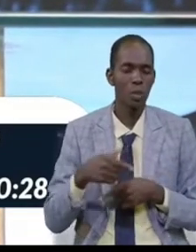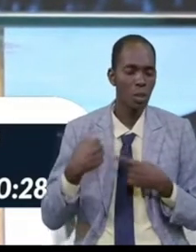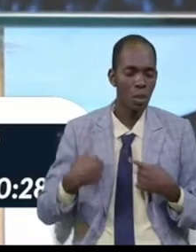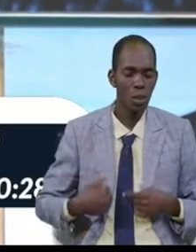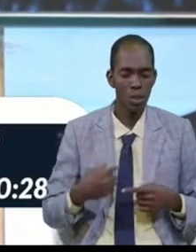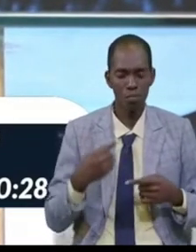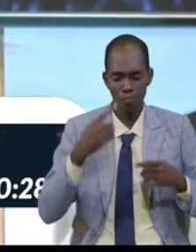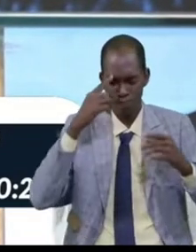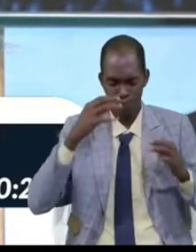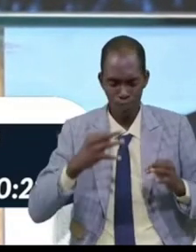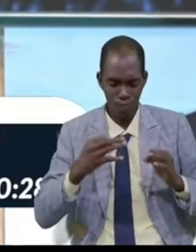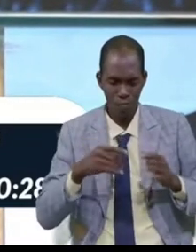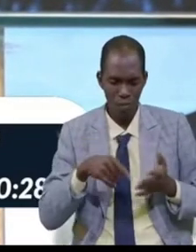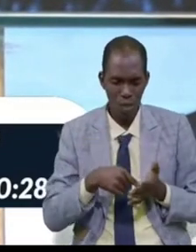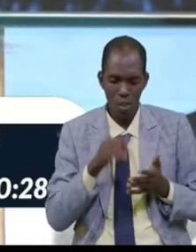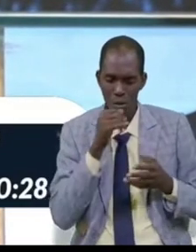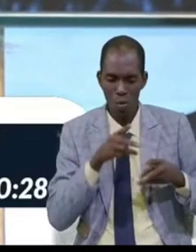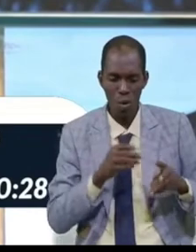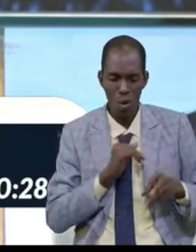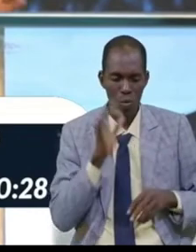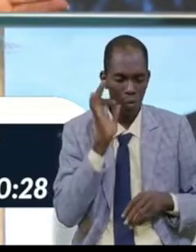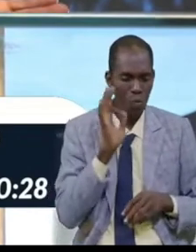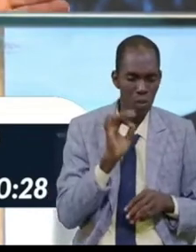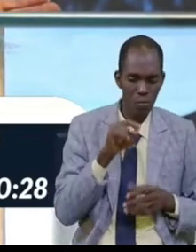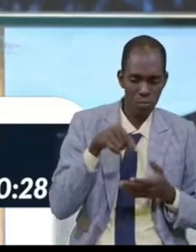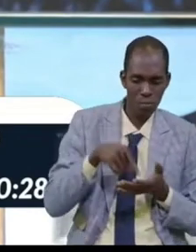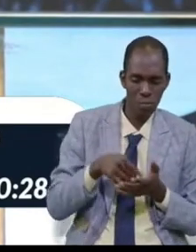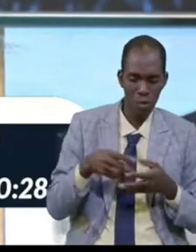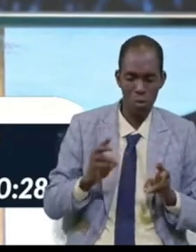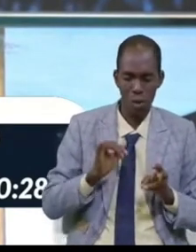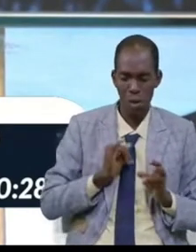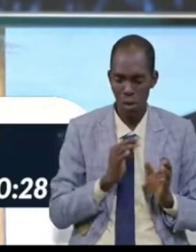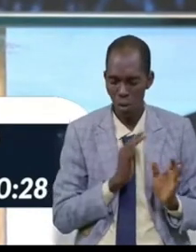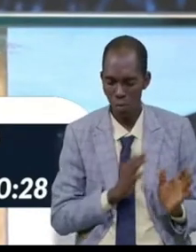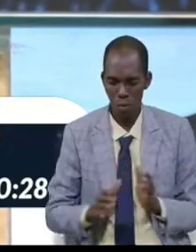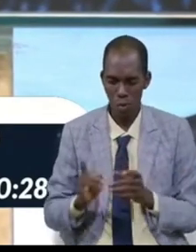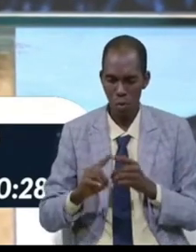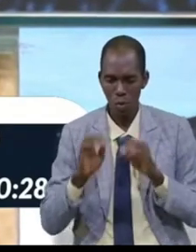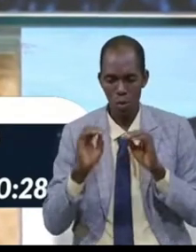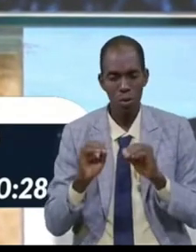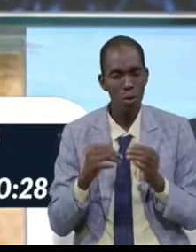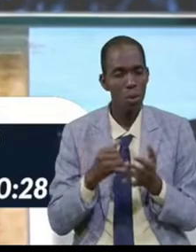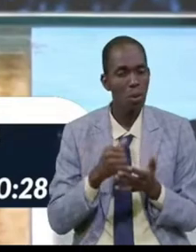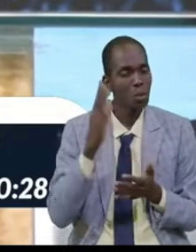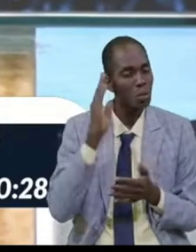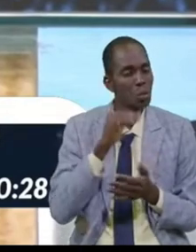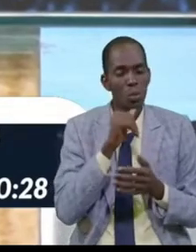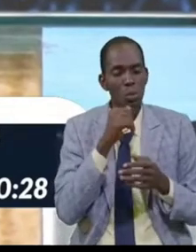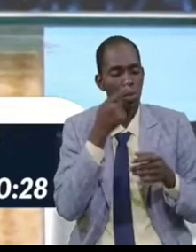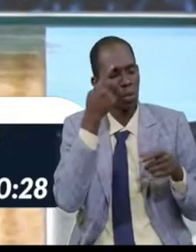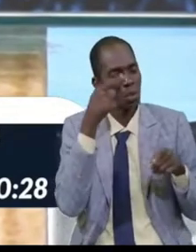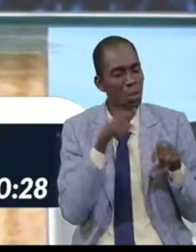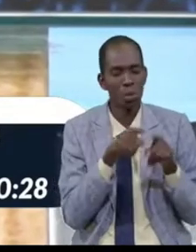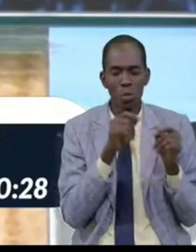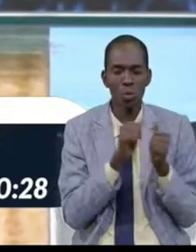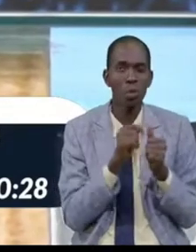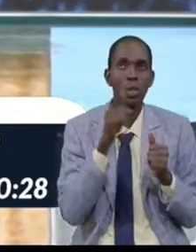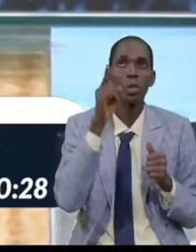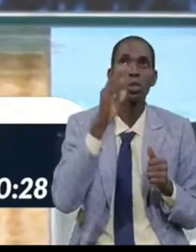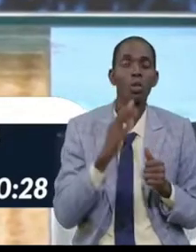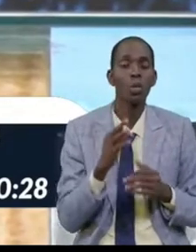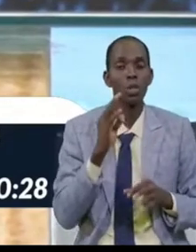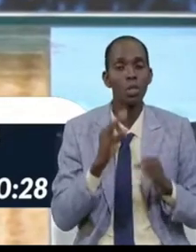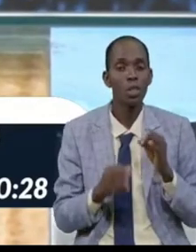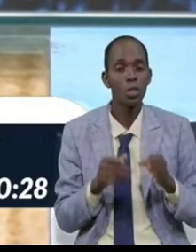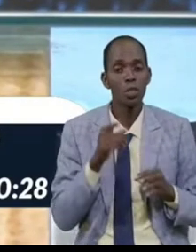and this is the way I'm going to deal, it will not agree with God. If we're going to minister and minister